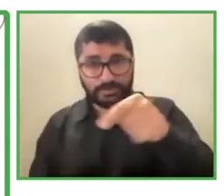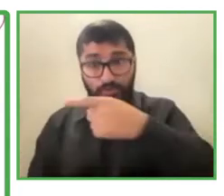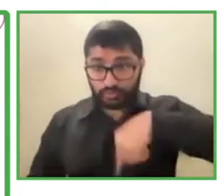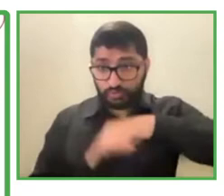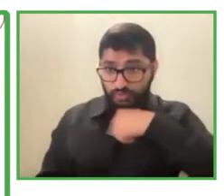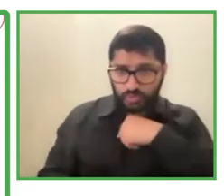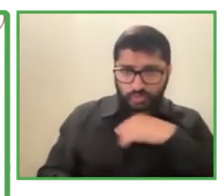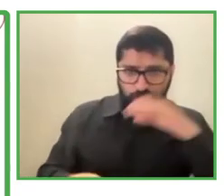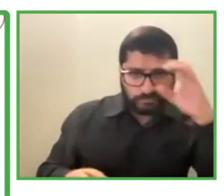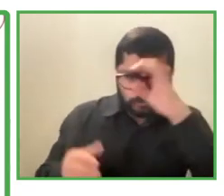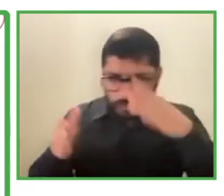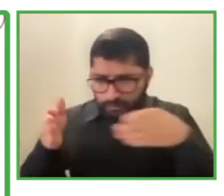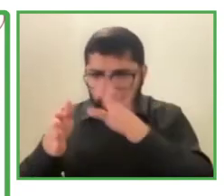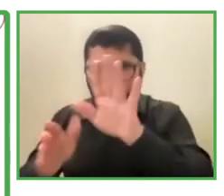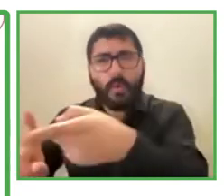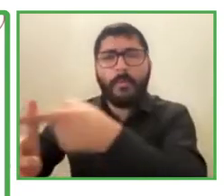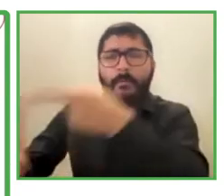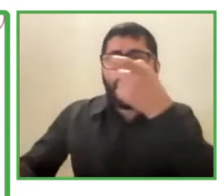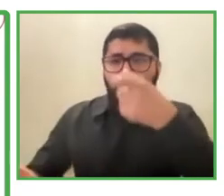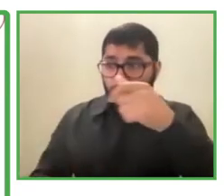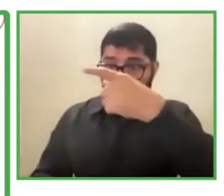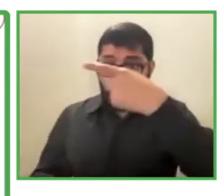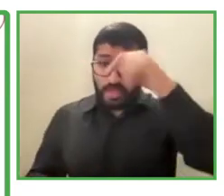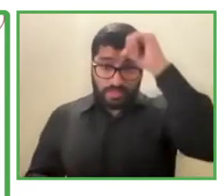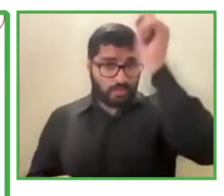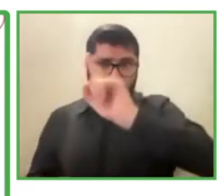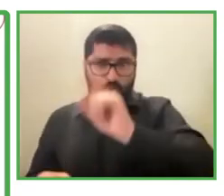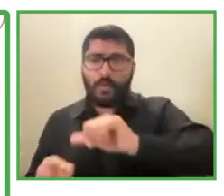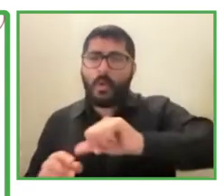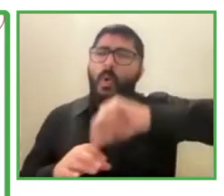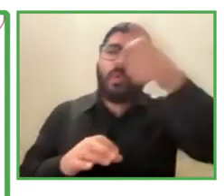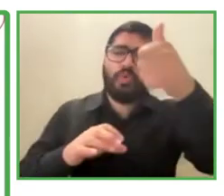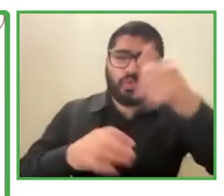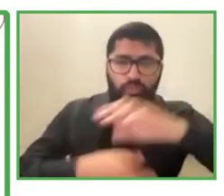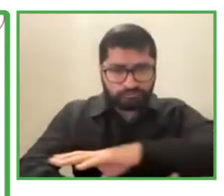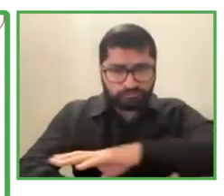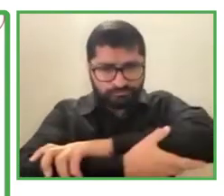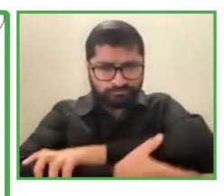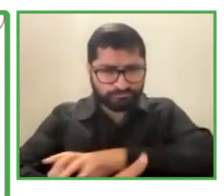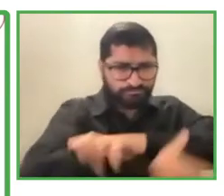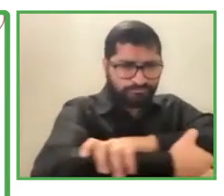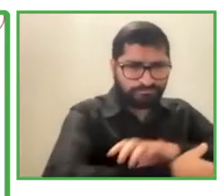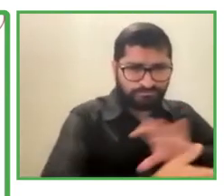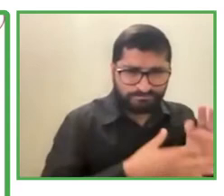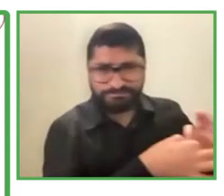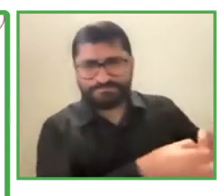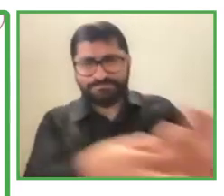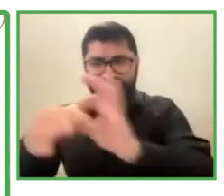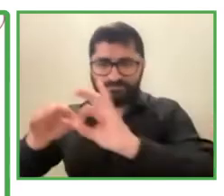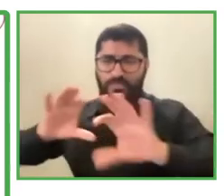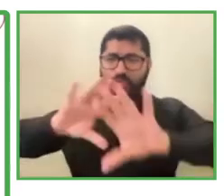around the world. And we're very pleased that we've been able to